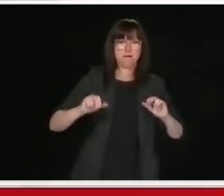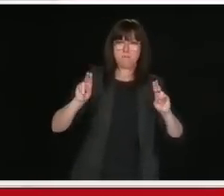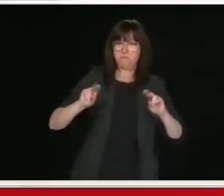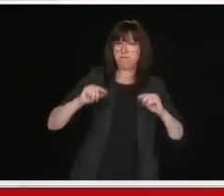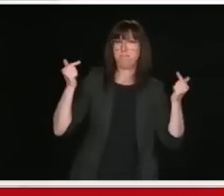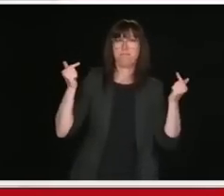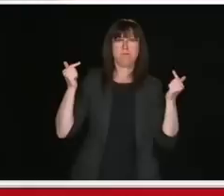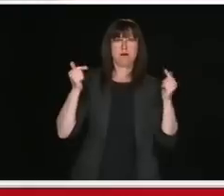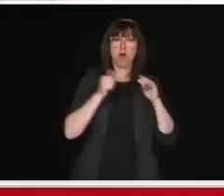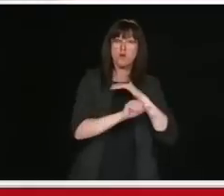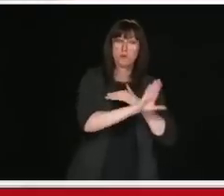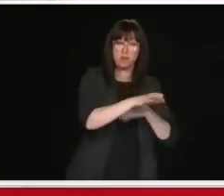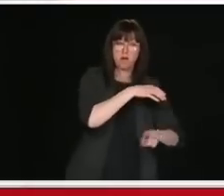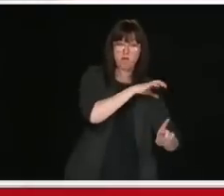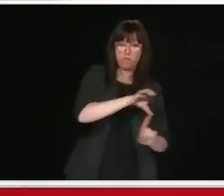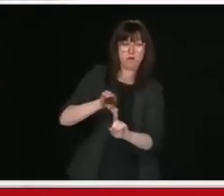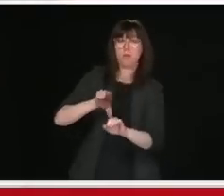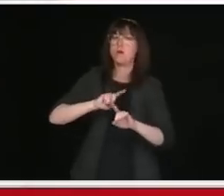point.